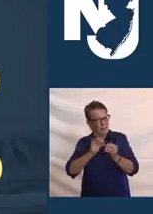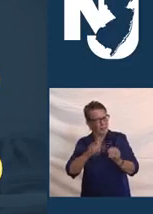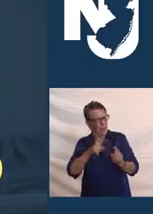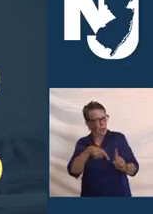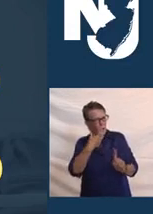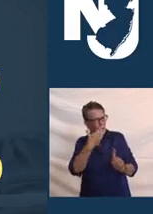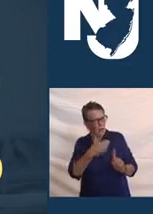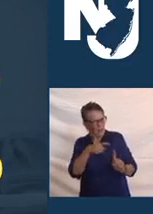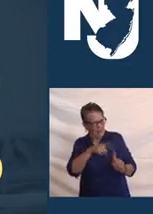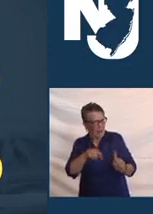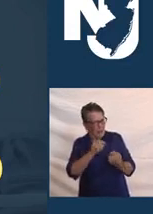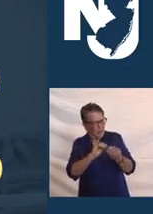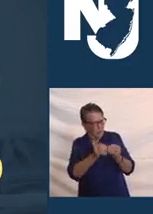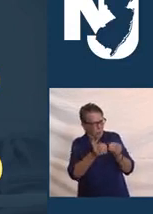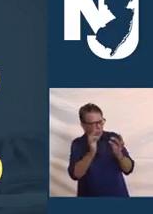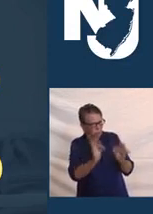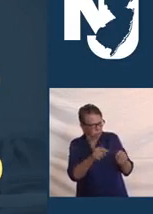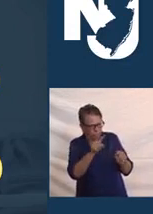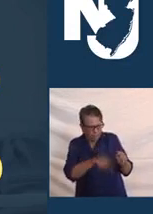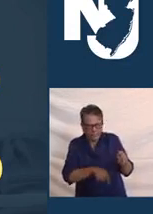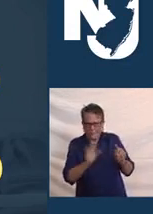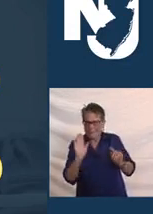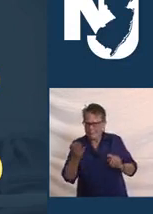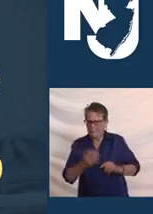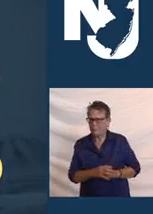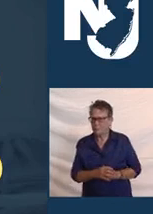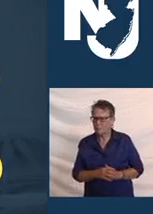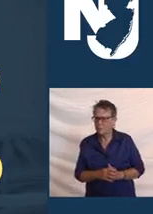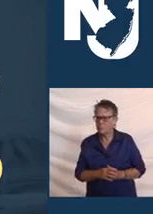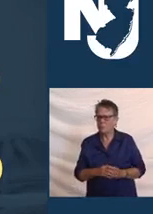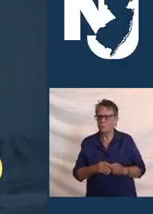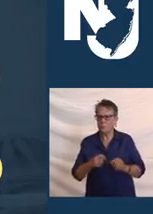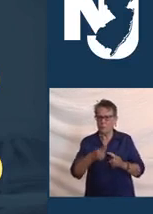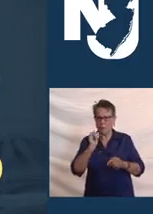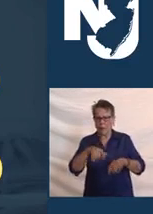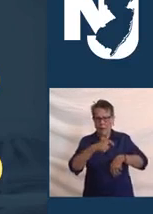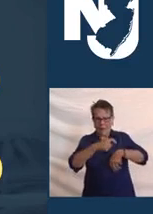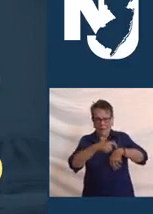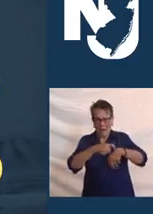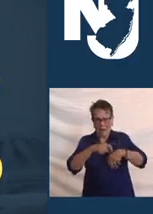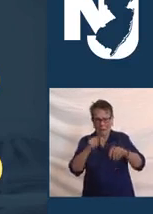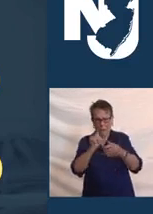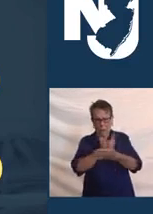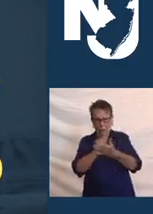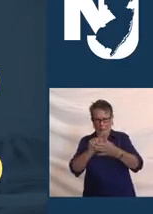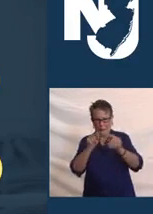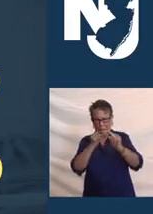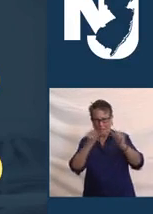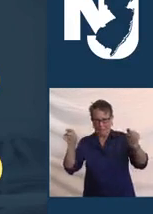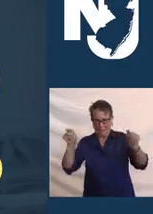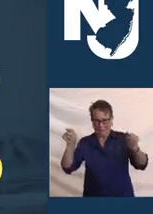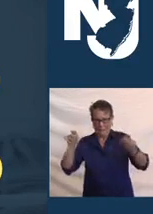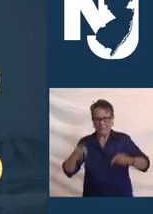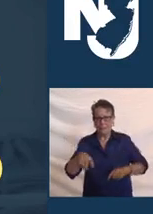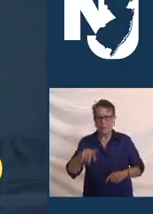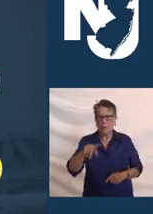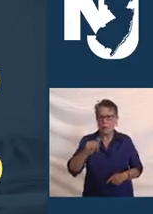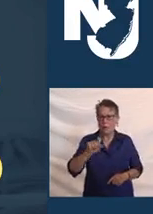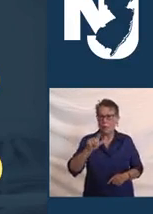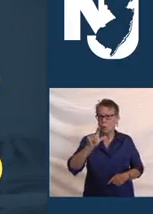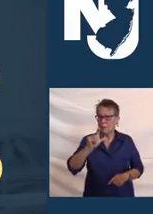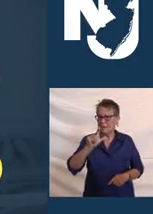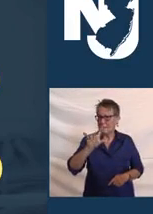30th to September 6th, Dr. Ed's team confirmed 127 deaths due to